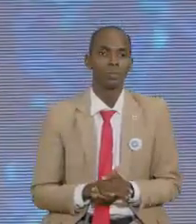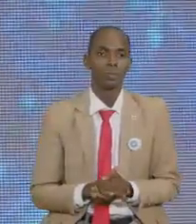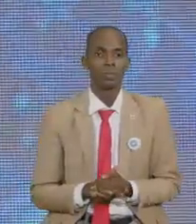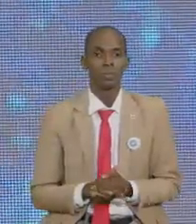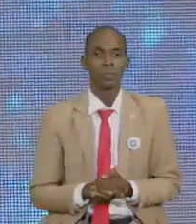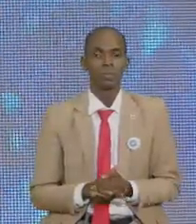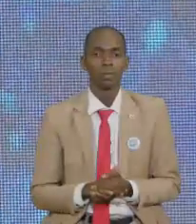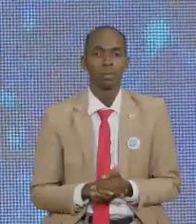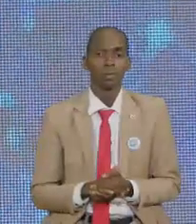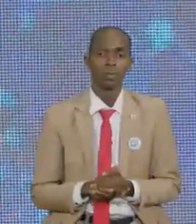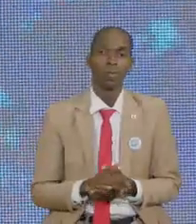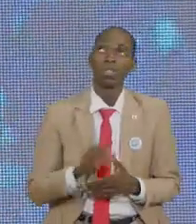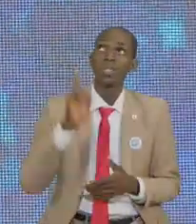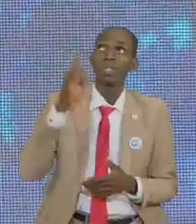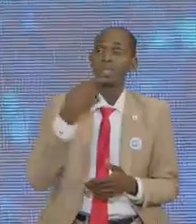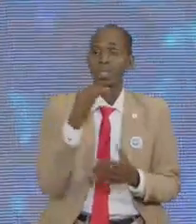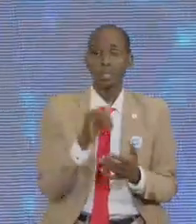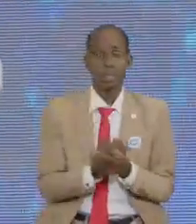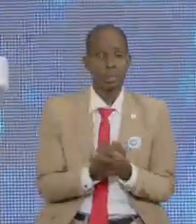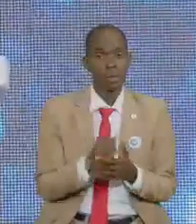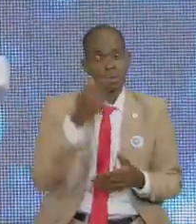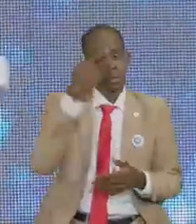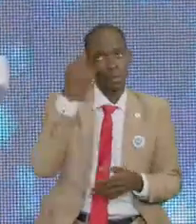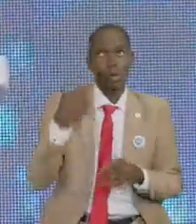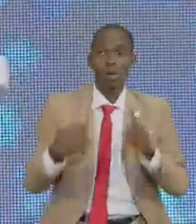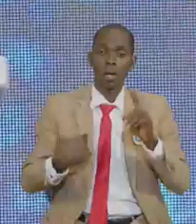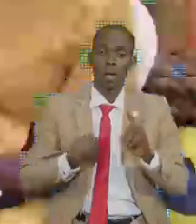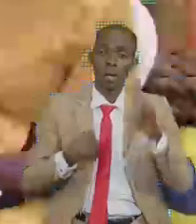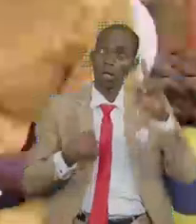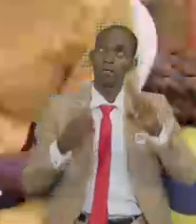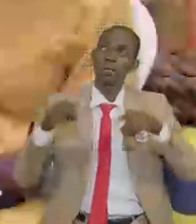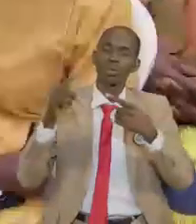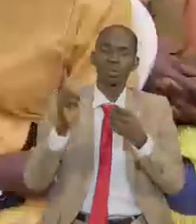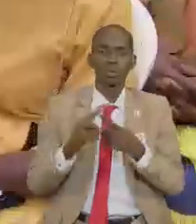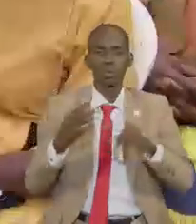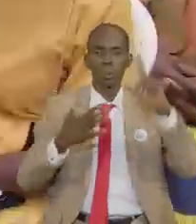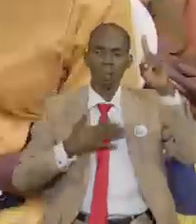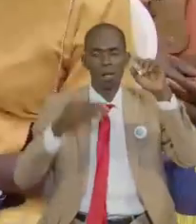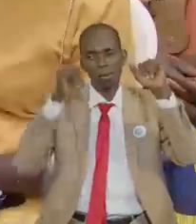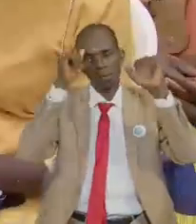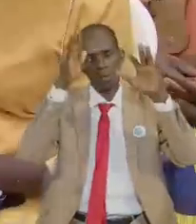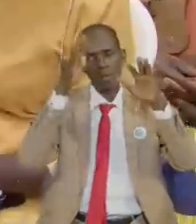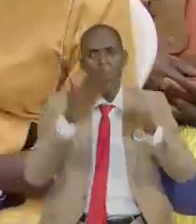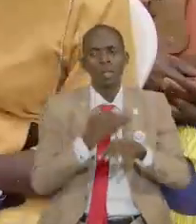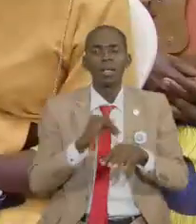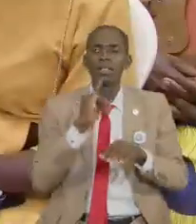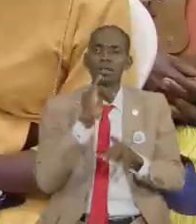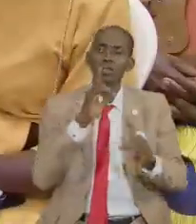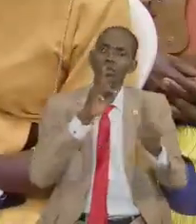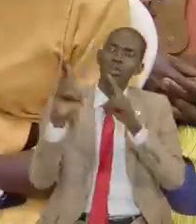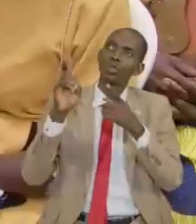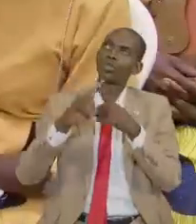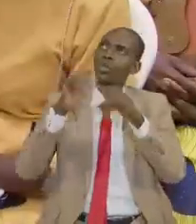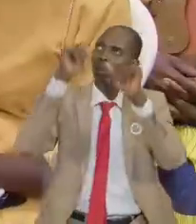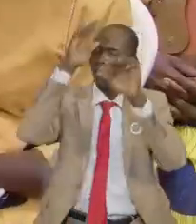He said, because I go unto my Father. And he's talking to the Father about you